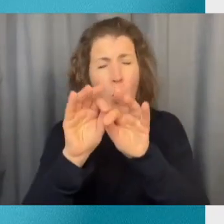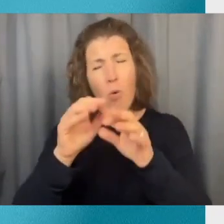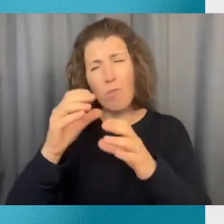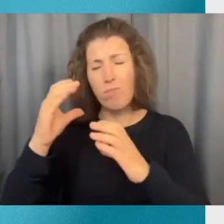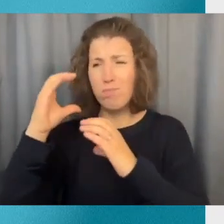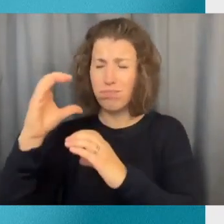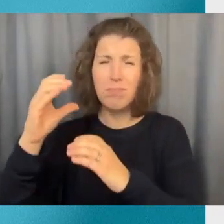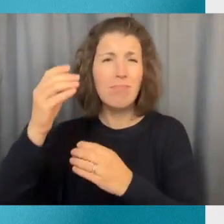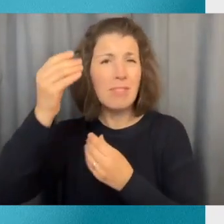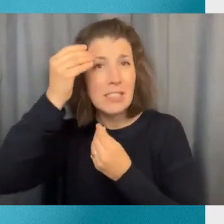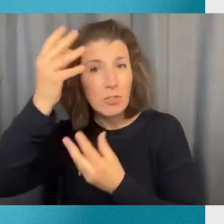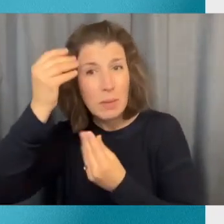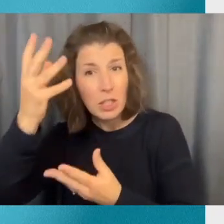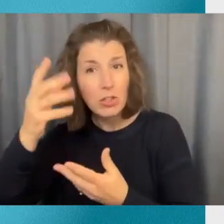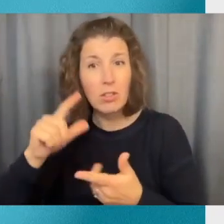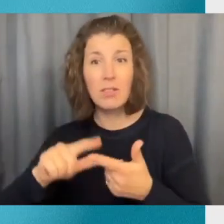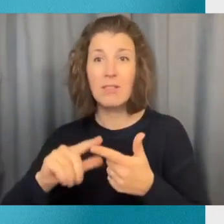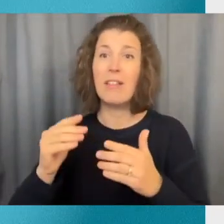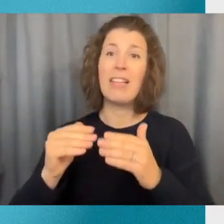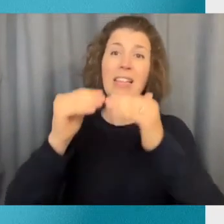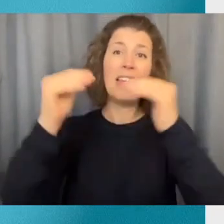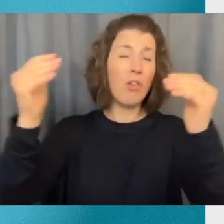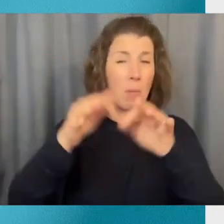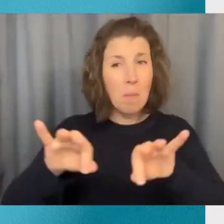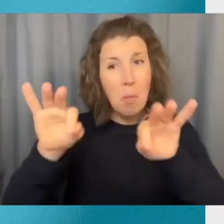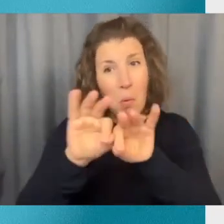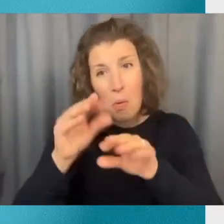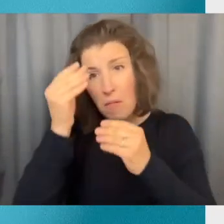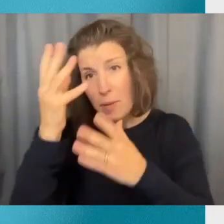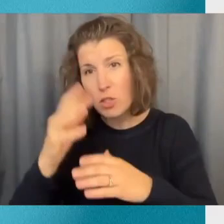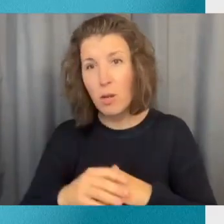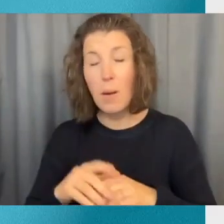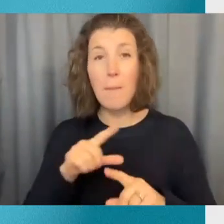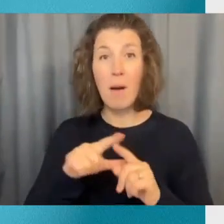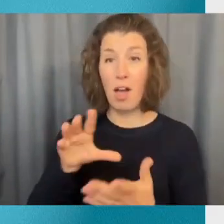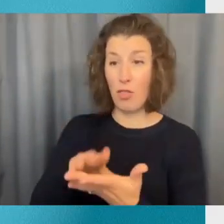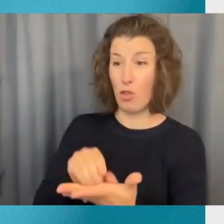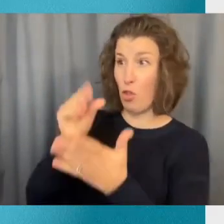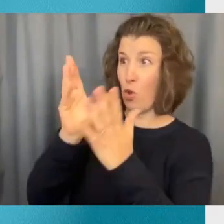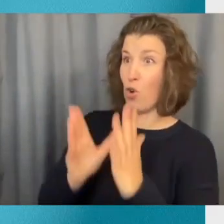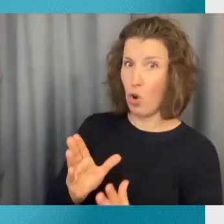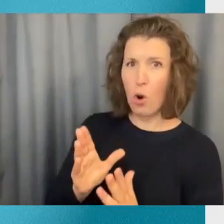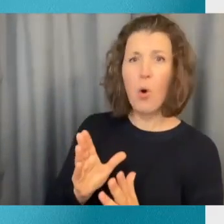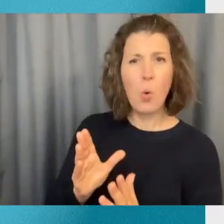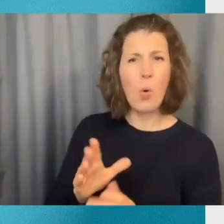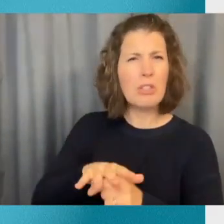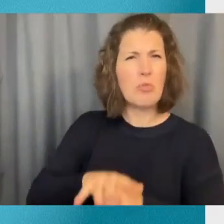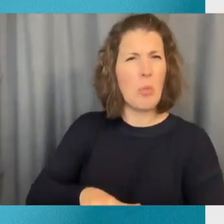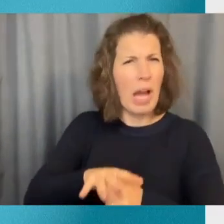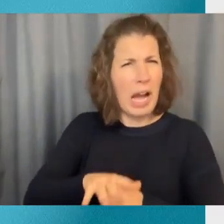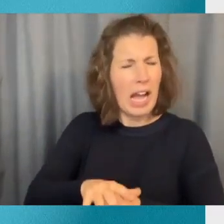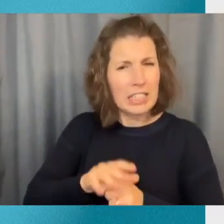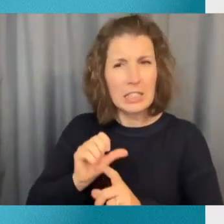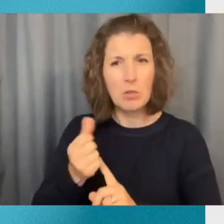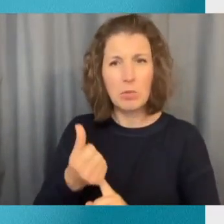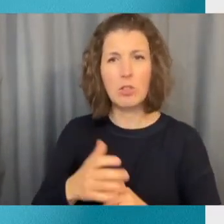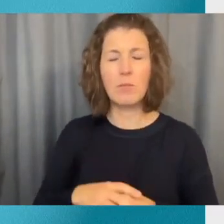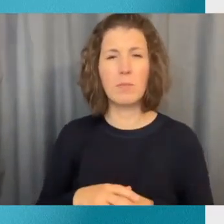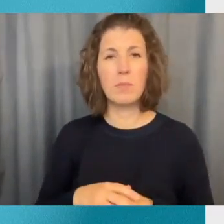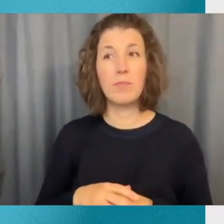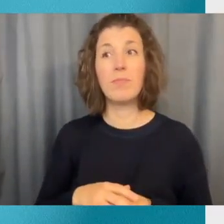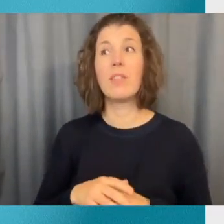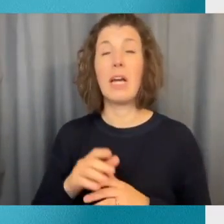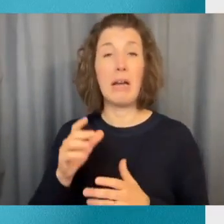the learner is in a high stress situation. So if you think about, getting a diagnosis or even just having to